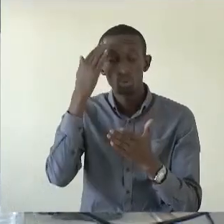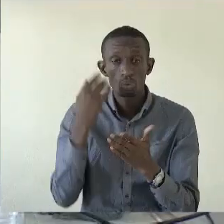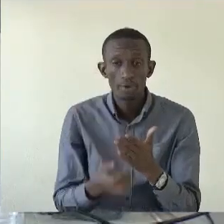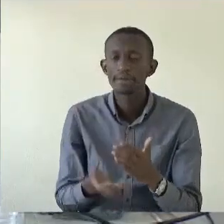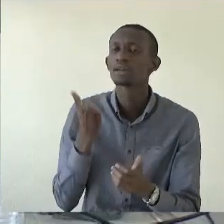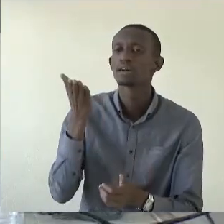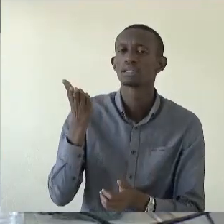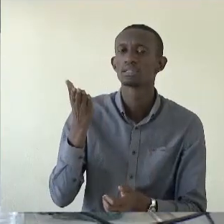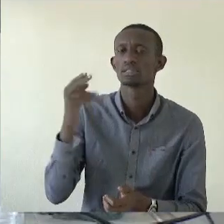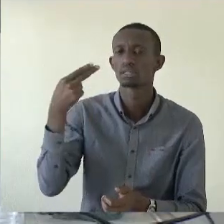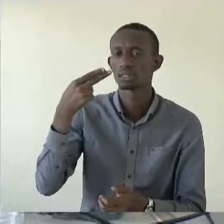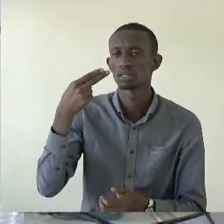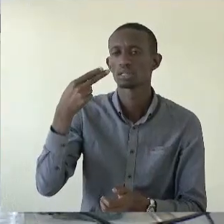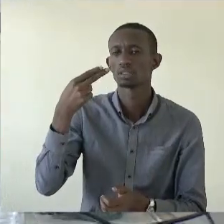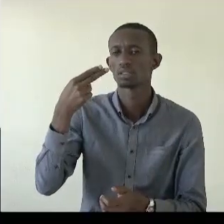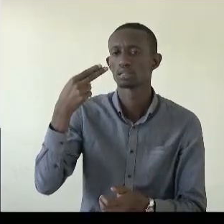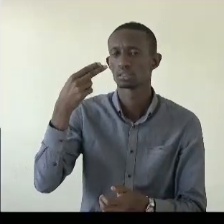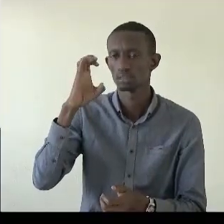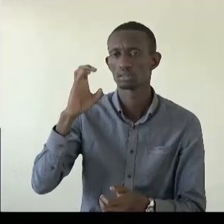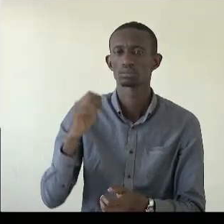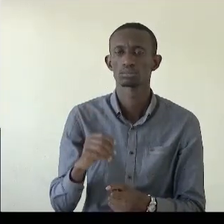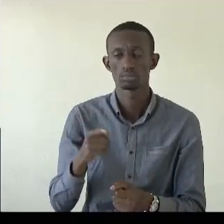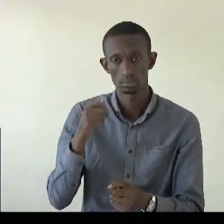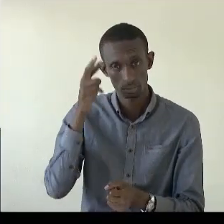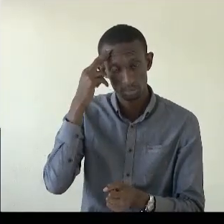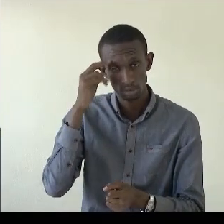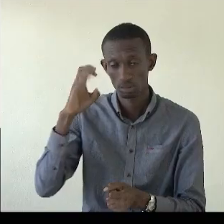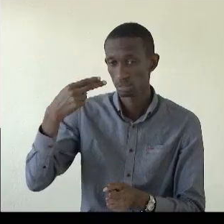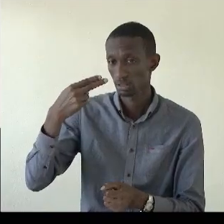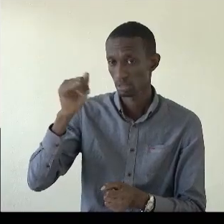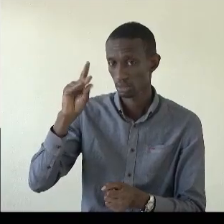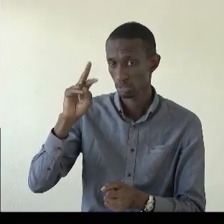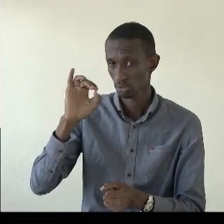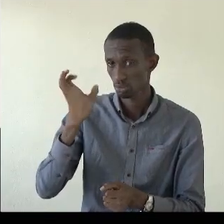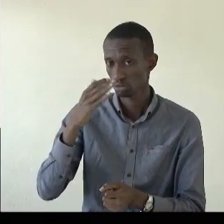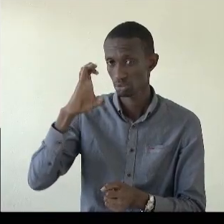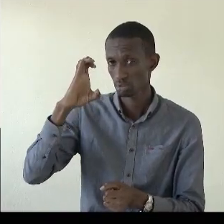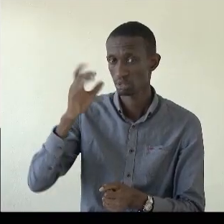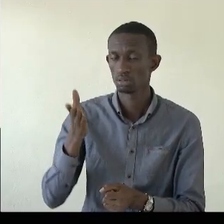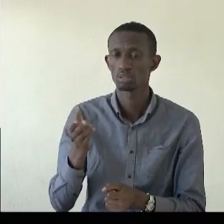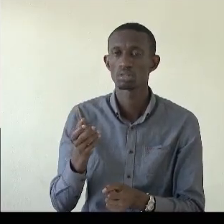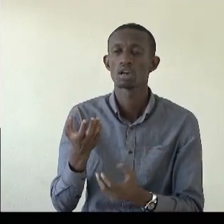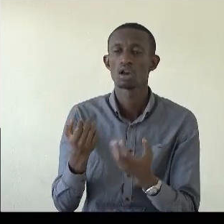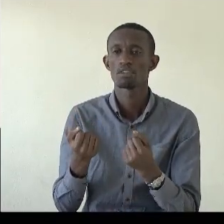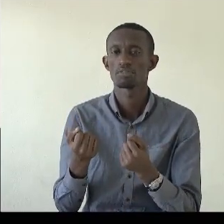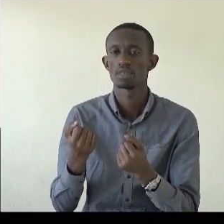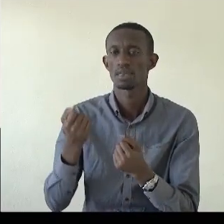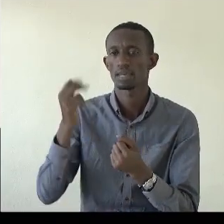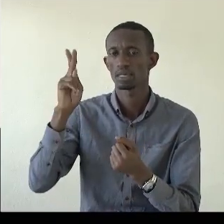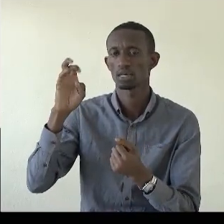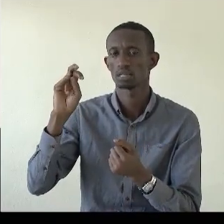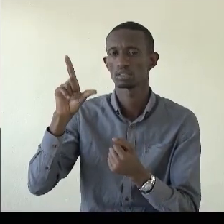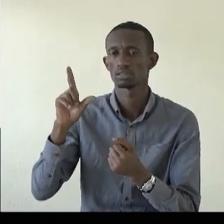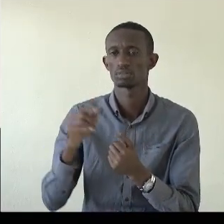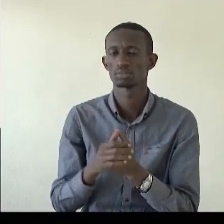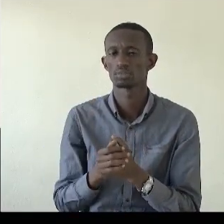hydrocarbon. Hydrocarbons, you remember, there are three classes. We have alkanes, we have alkenes, and we have alkynes. So is